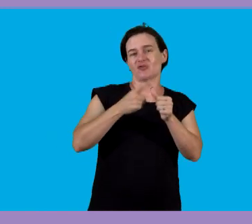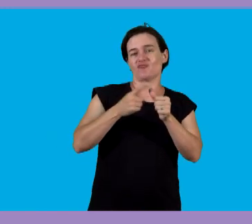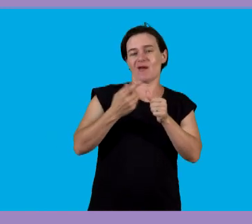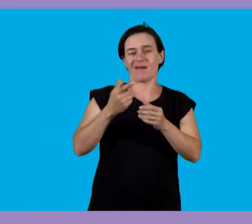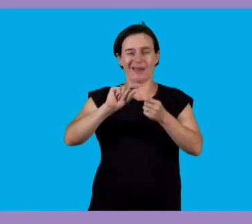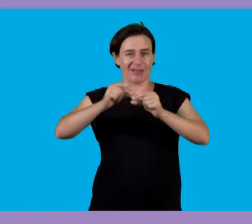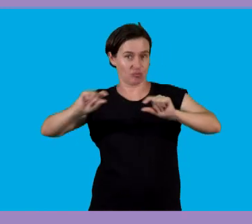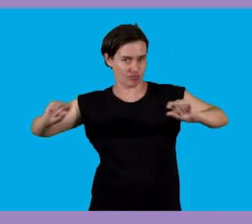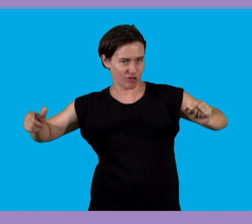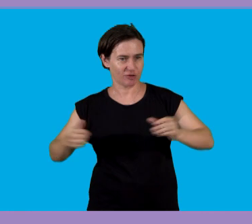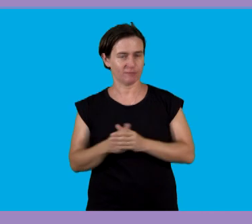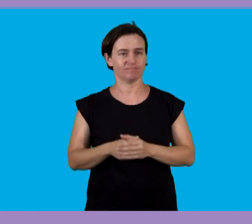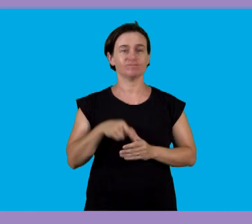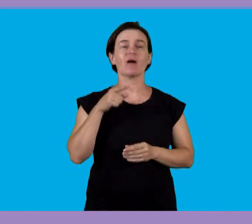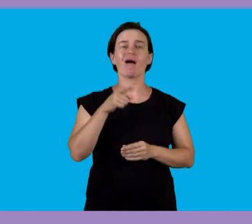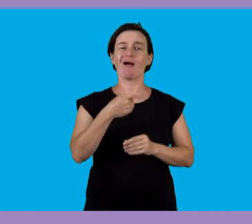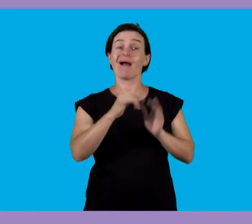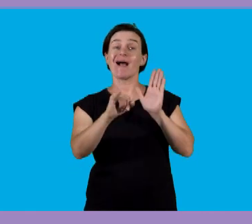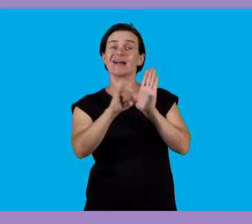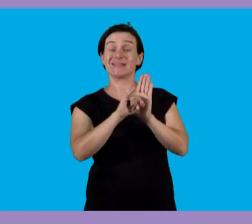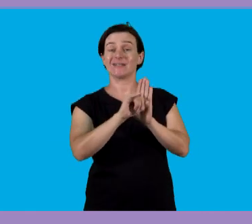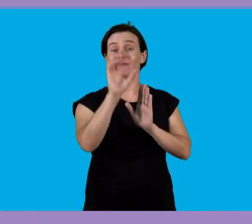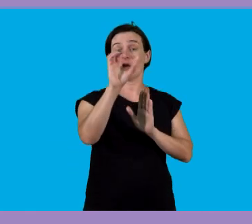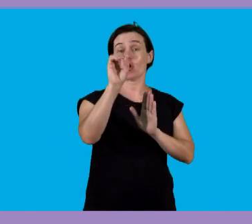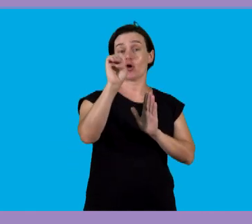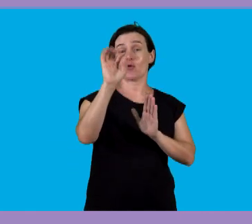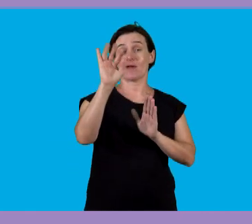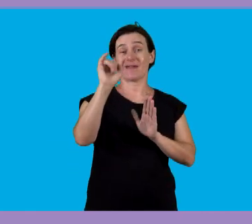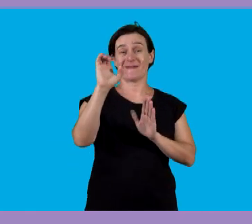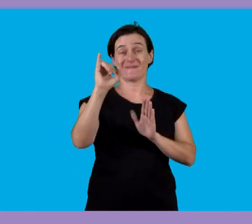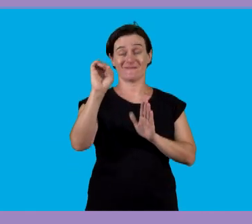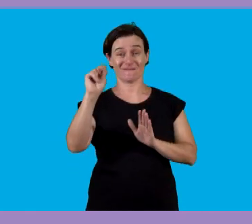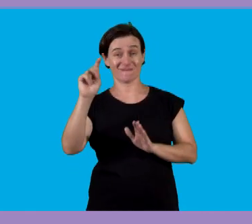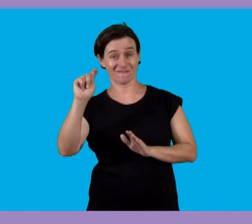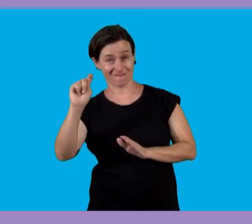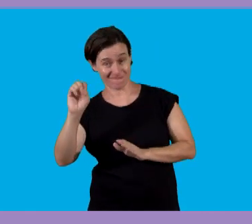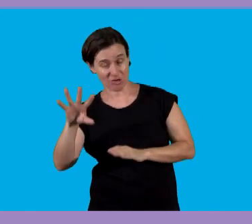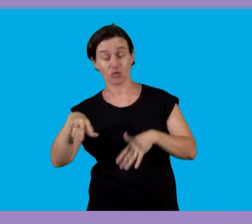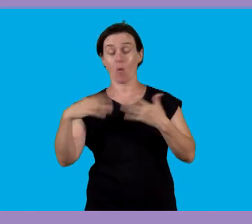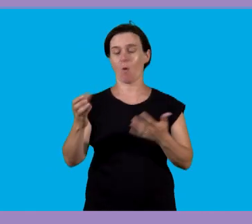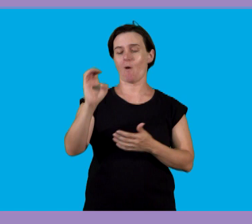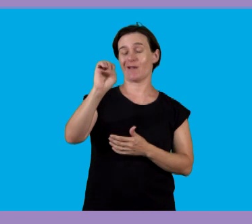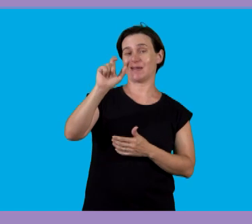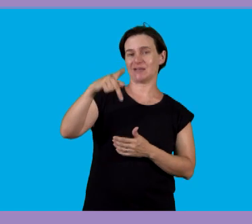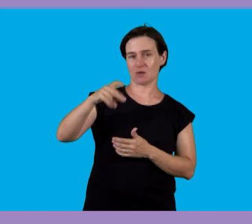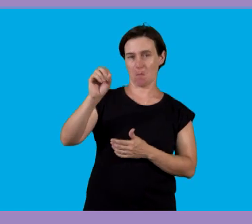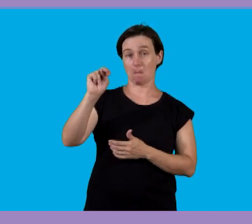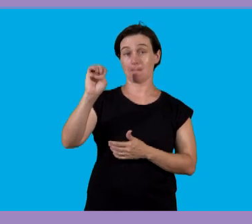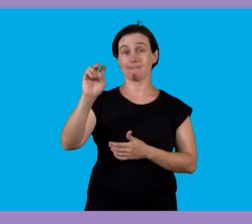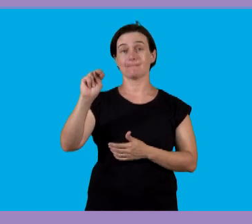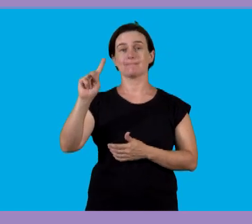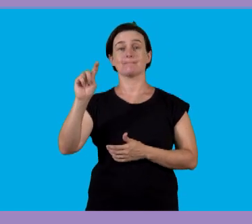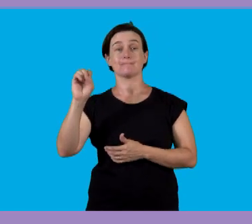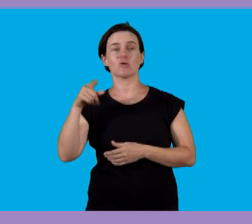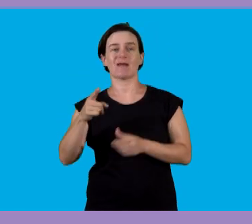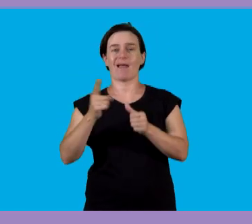expressions, recognize and identify coefficients and exponents in an algebraic expression, know